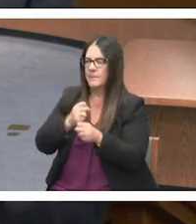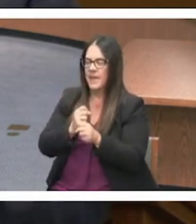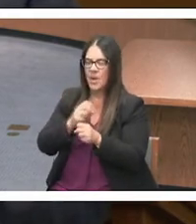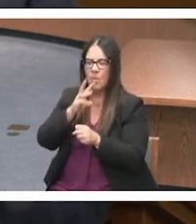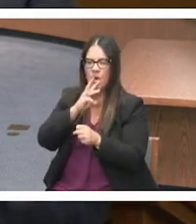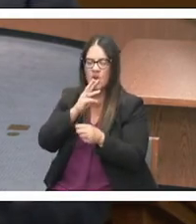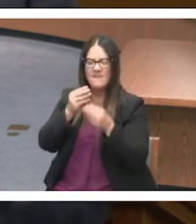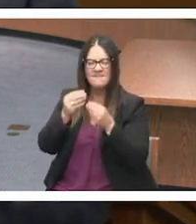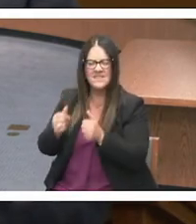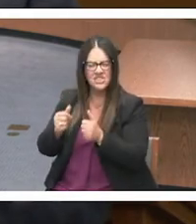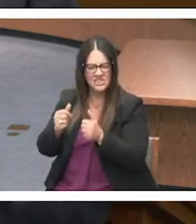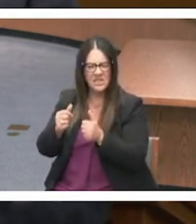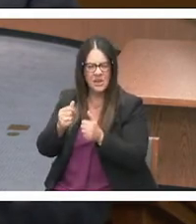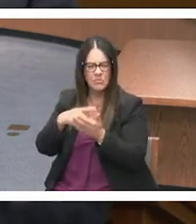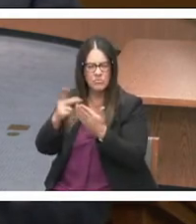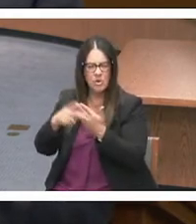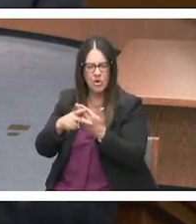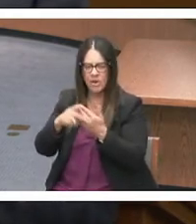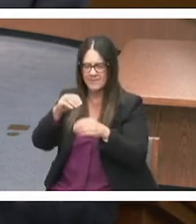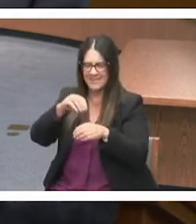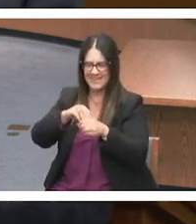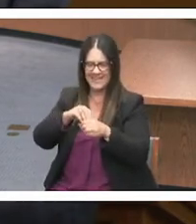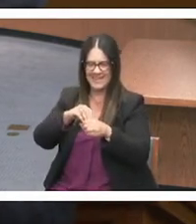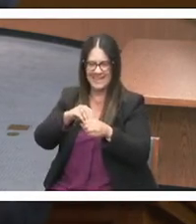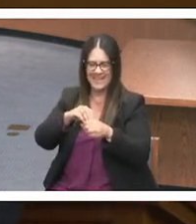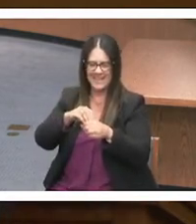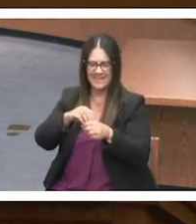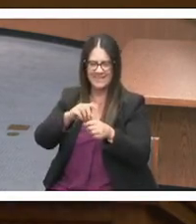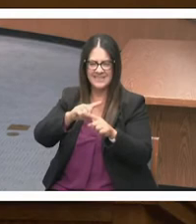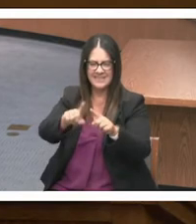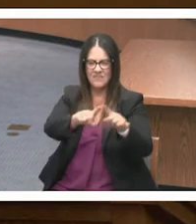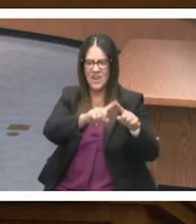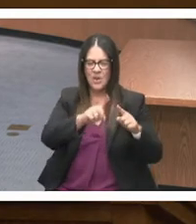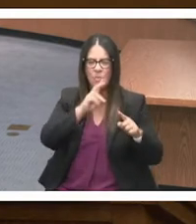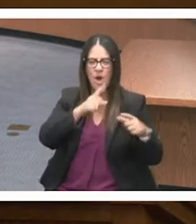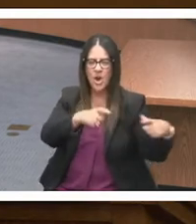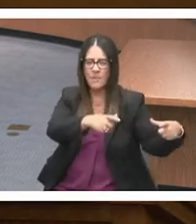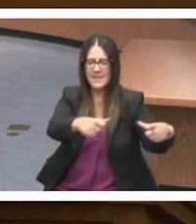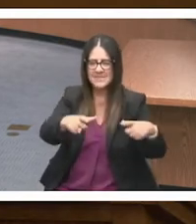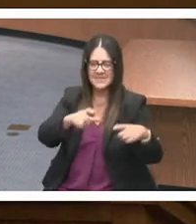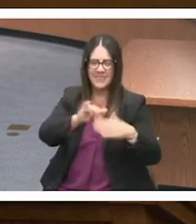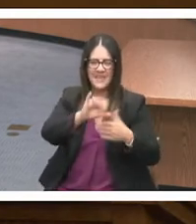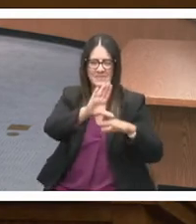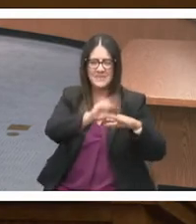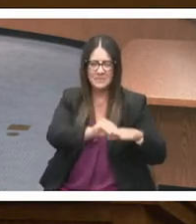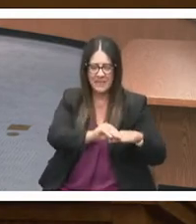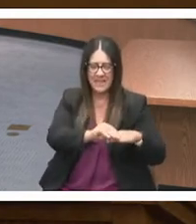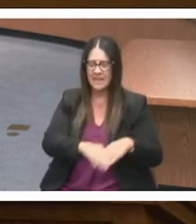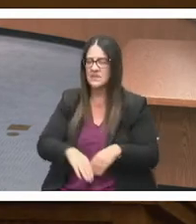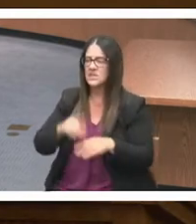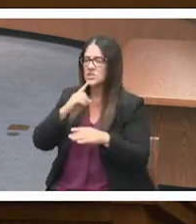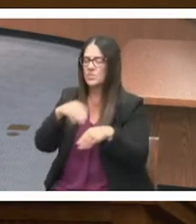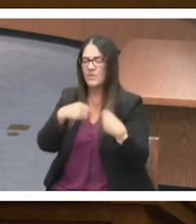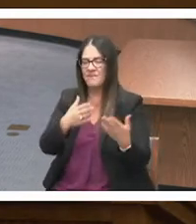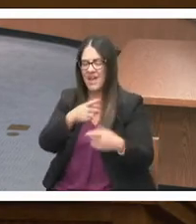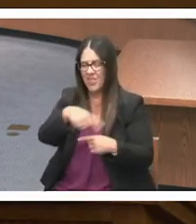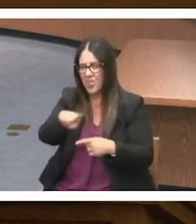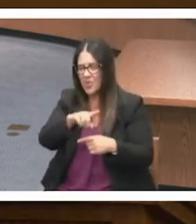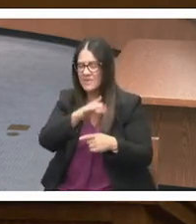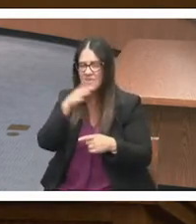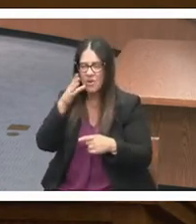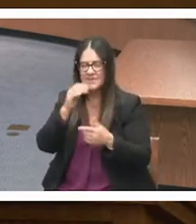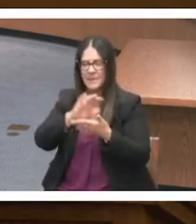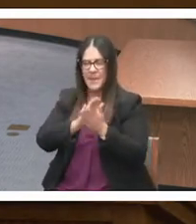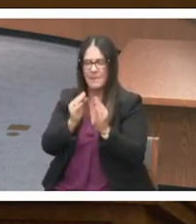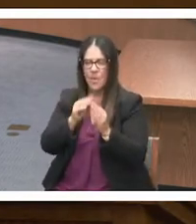efficiency programs in depleted basins, so we can actually, as a state, provide resources to farmers to improve water